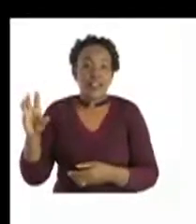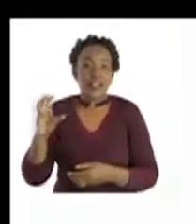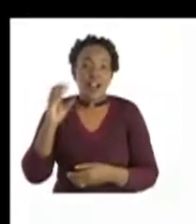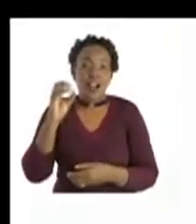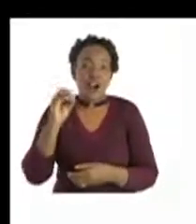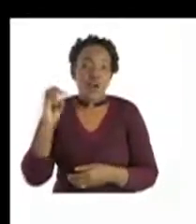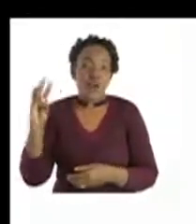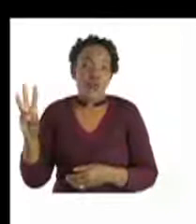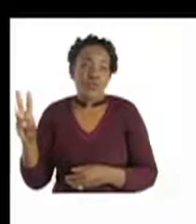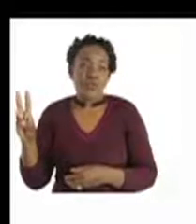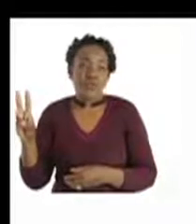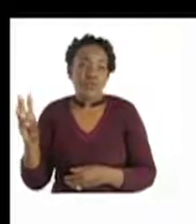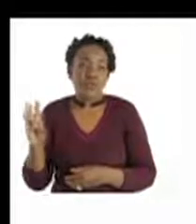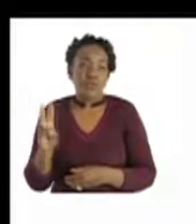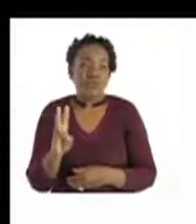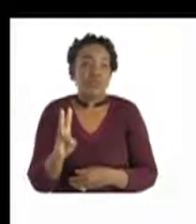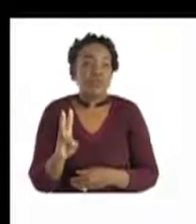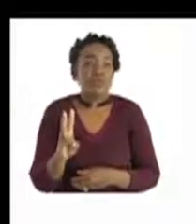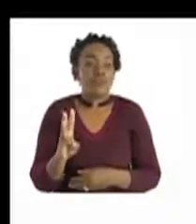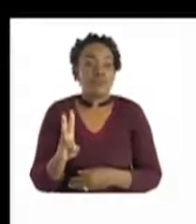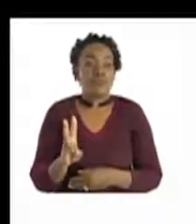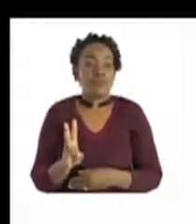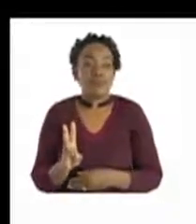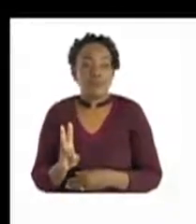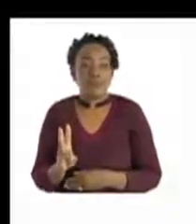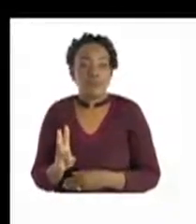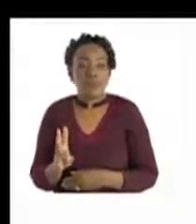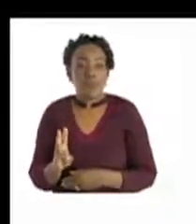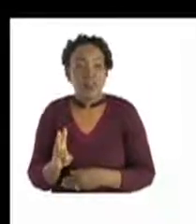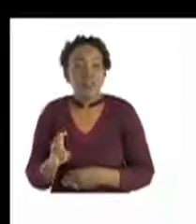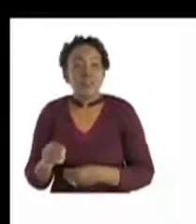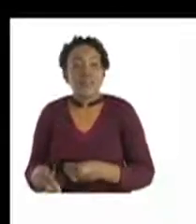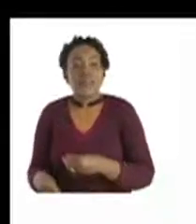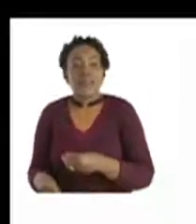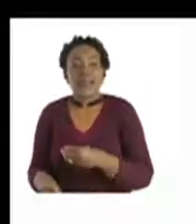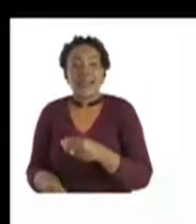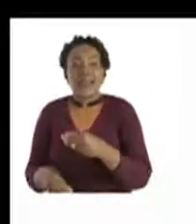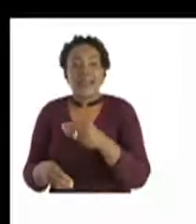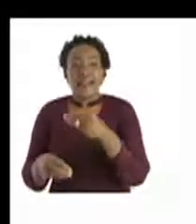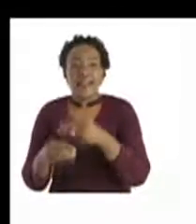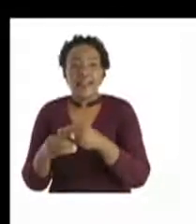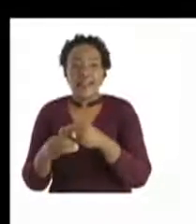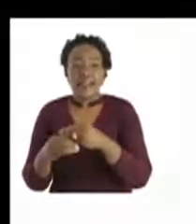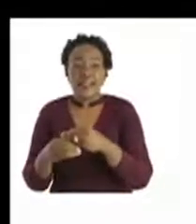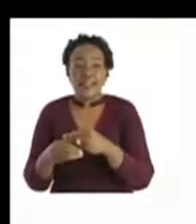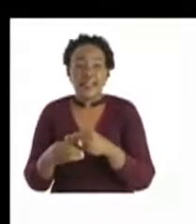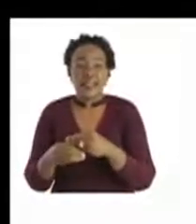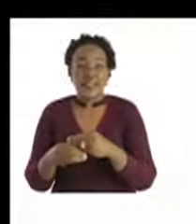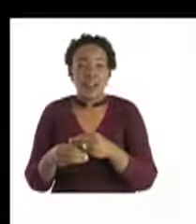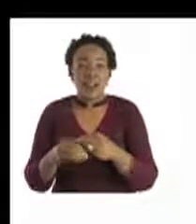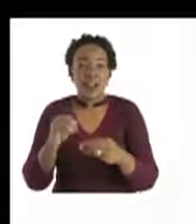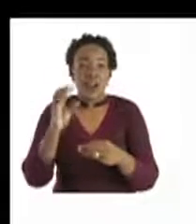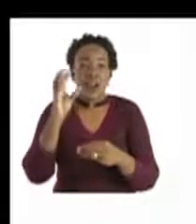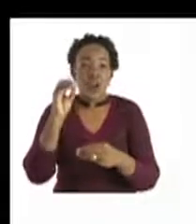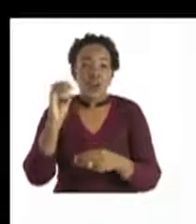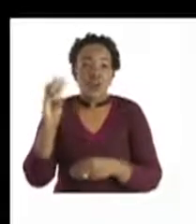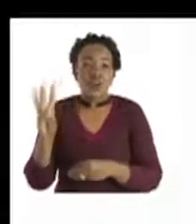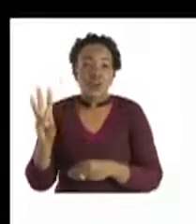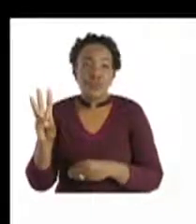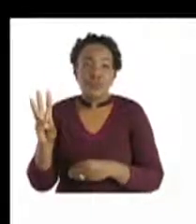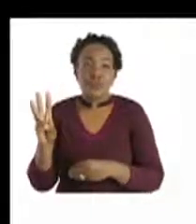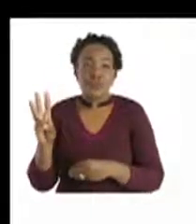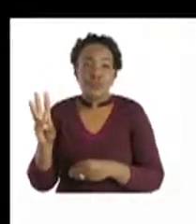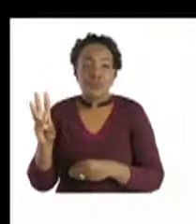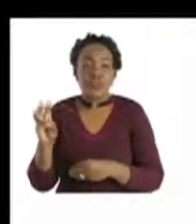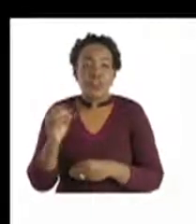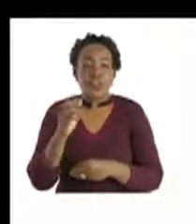Okay? We'll make words by filling in the sound O. We are given